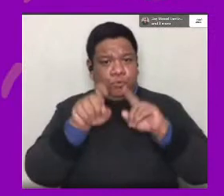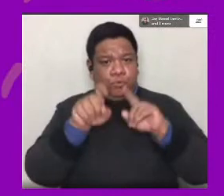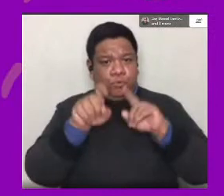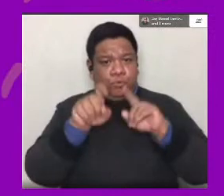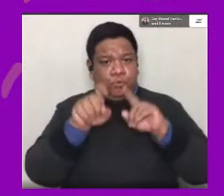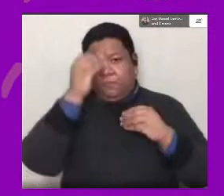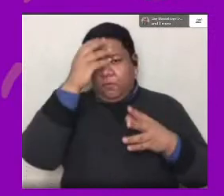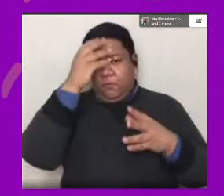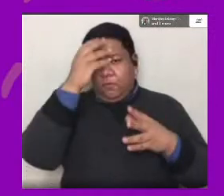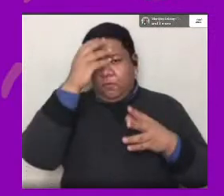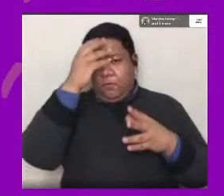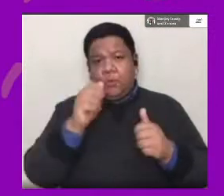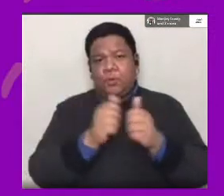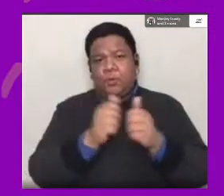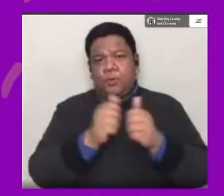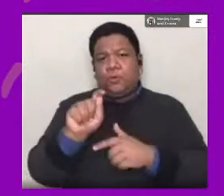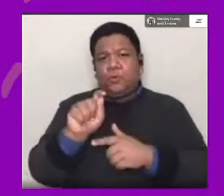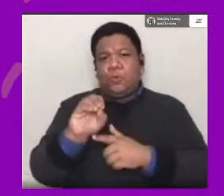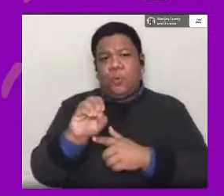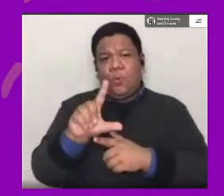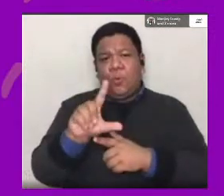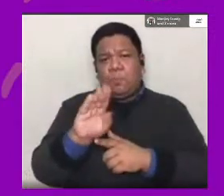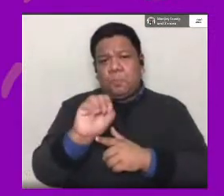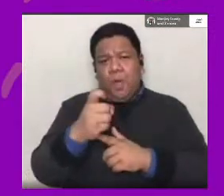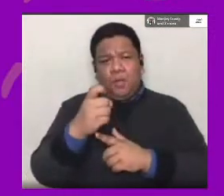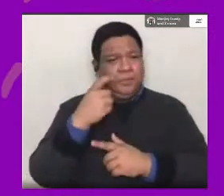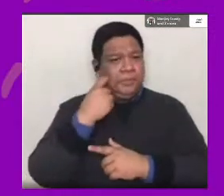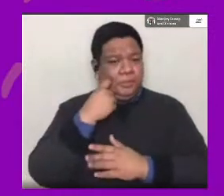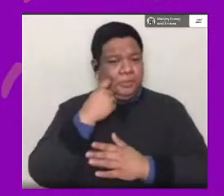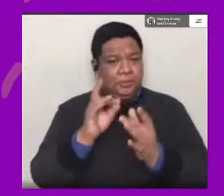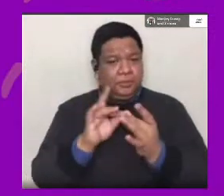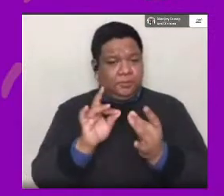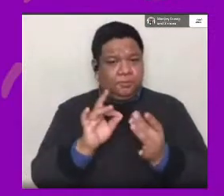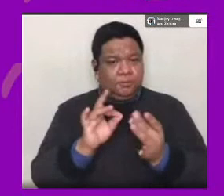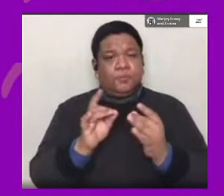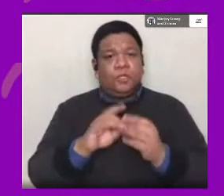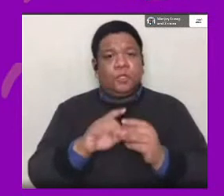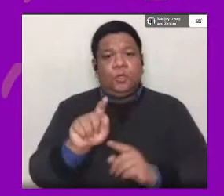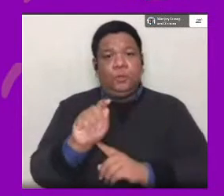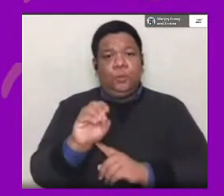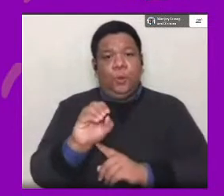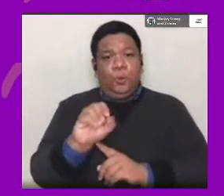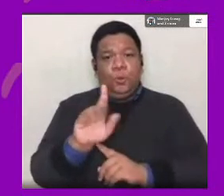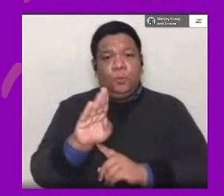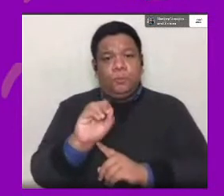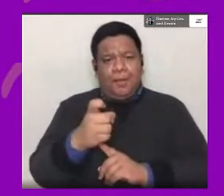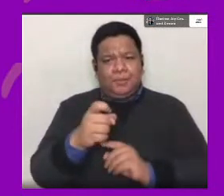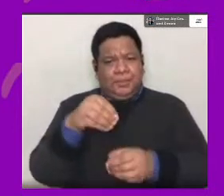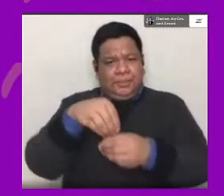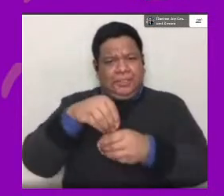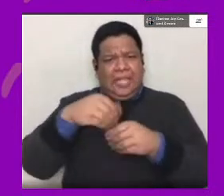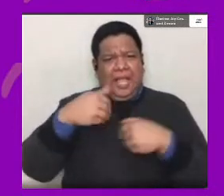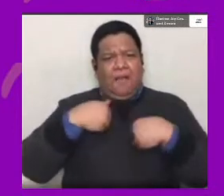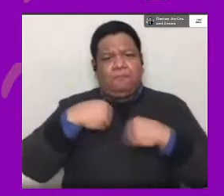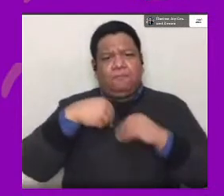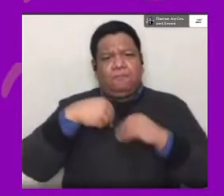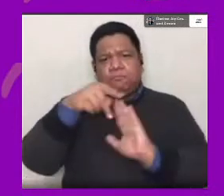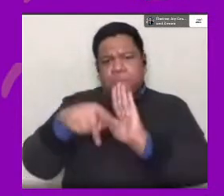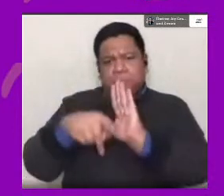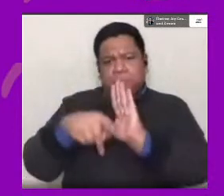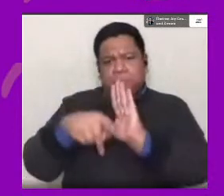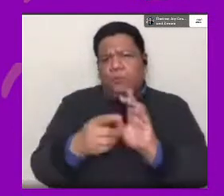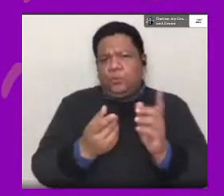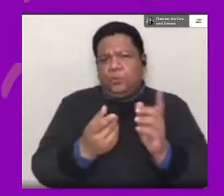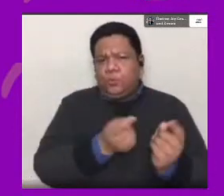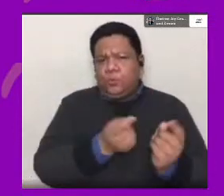the toolbox that I mentioned earlier. The toolbox is going to have policy templates in it, tools and